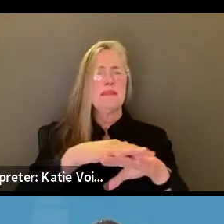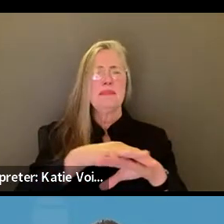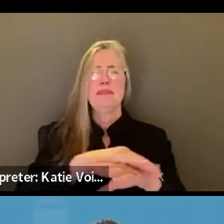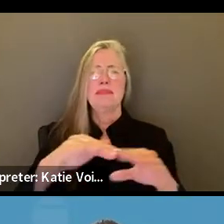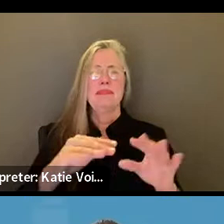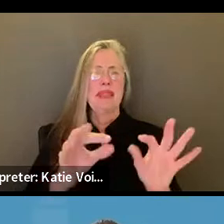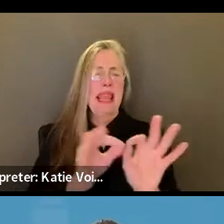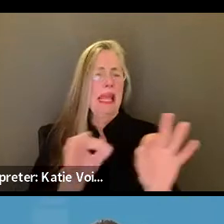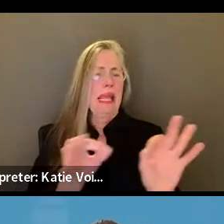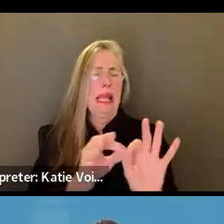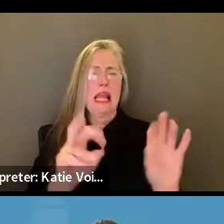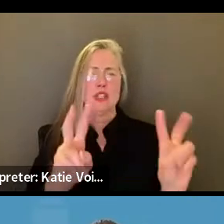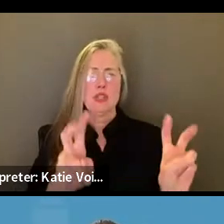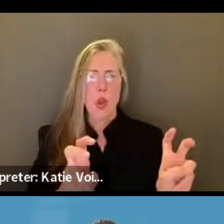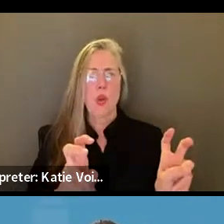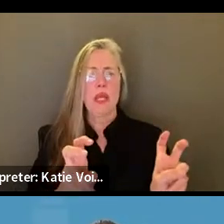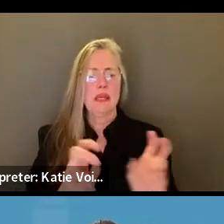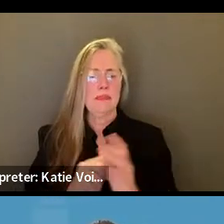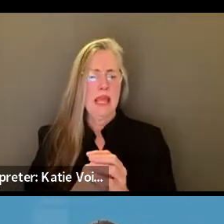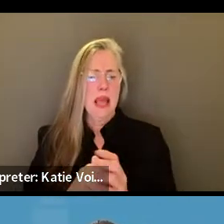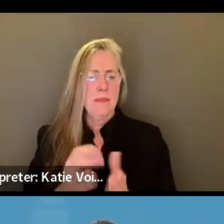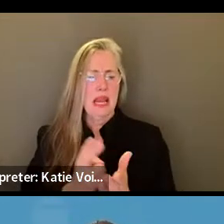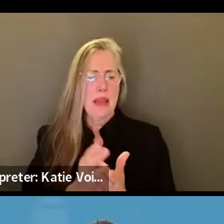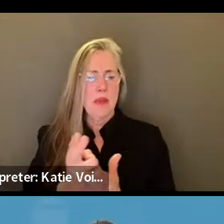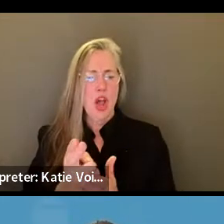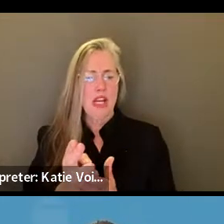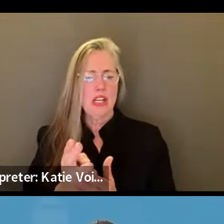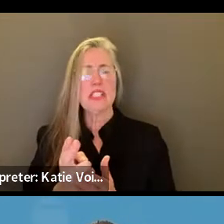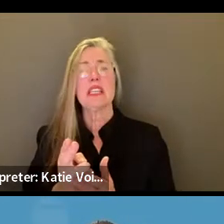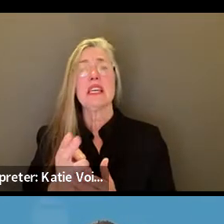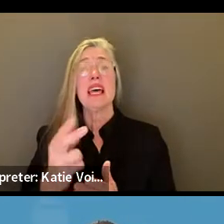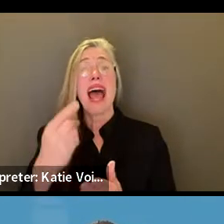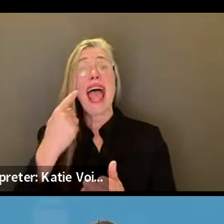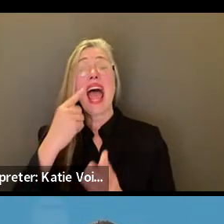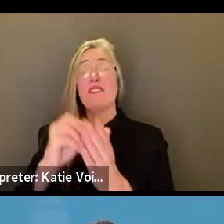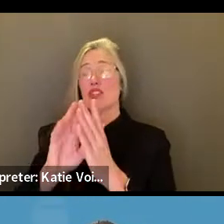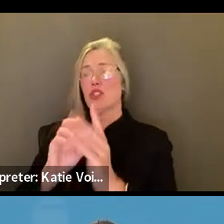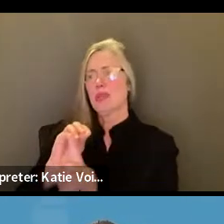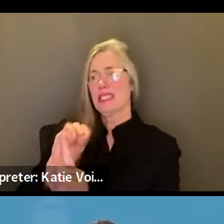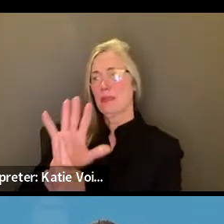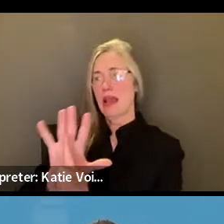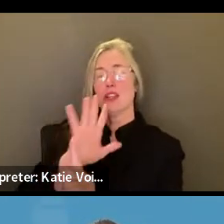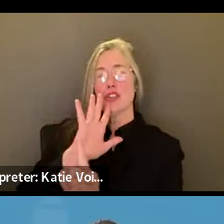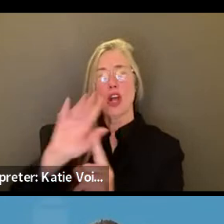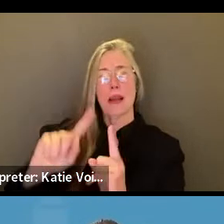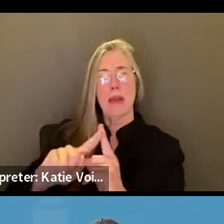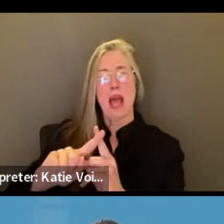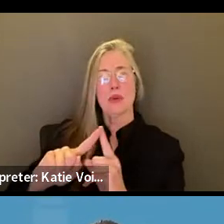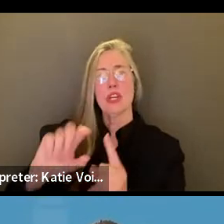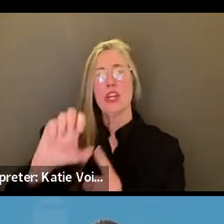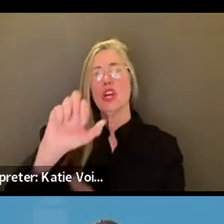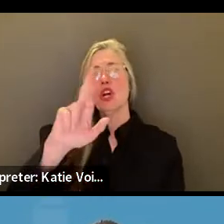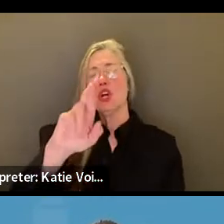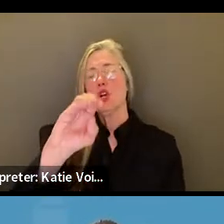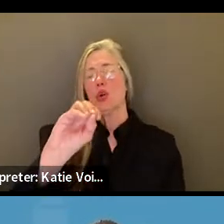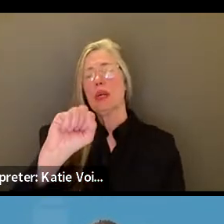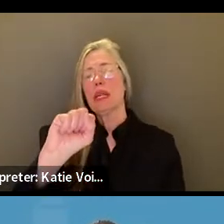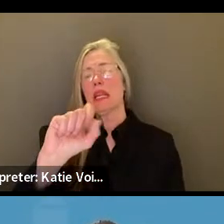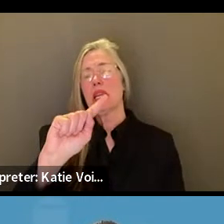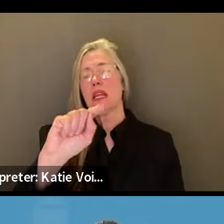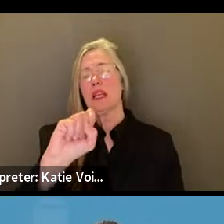I'm very honored and happy to say that I have a student spotlight here tonight to talk about restorative justice, which, as I'm sure you all know, is a